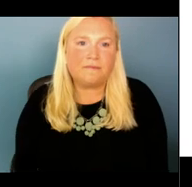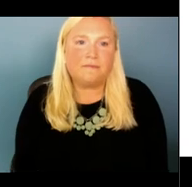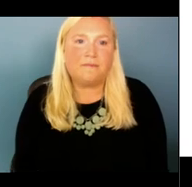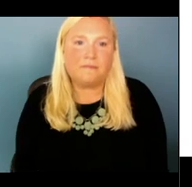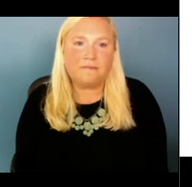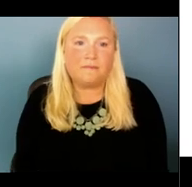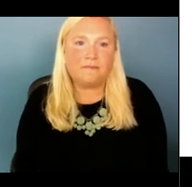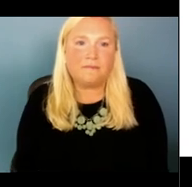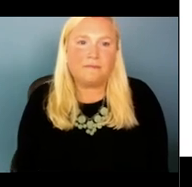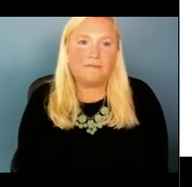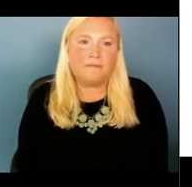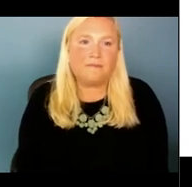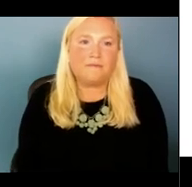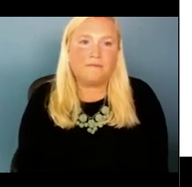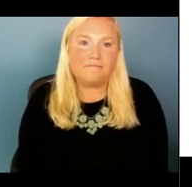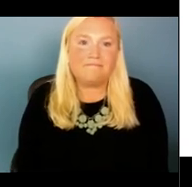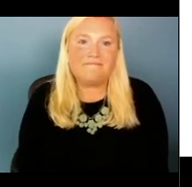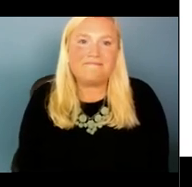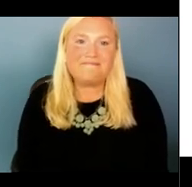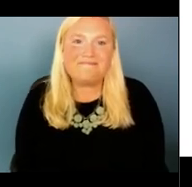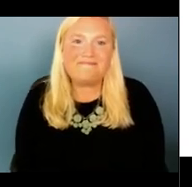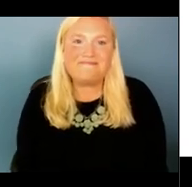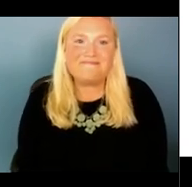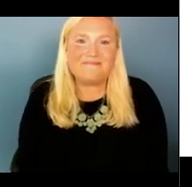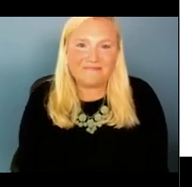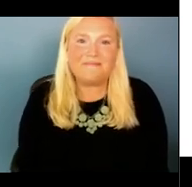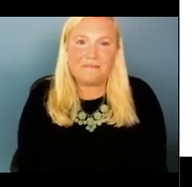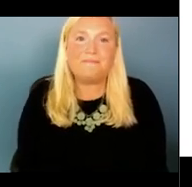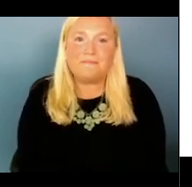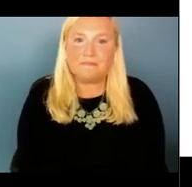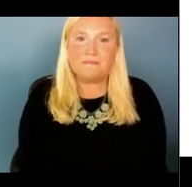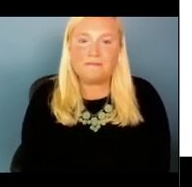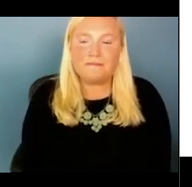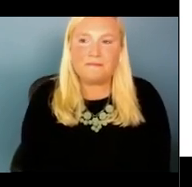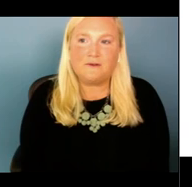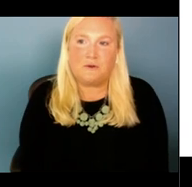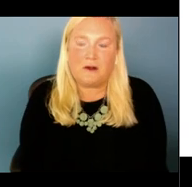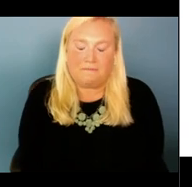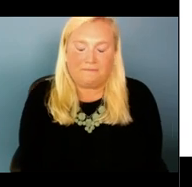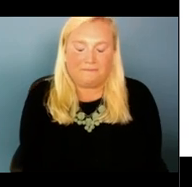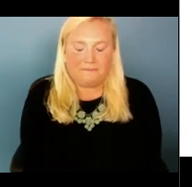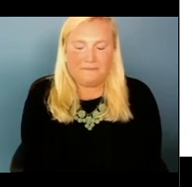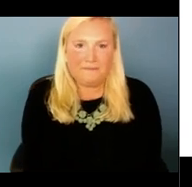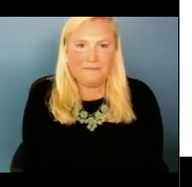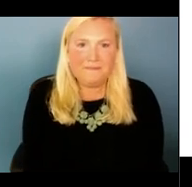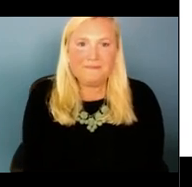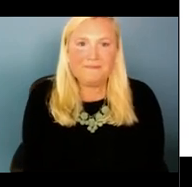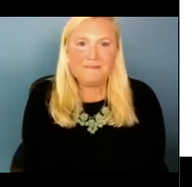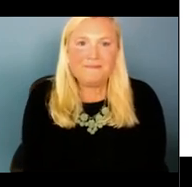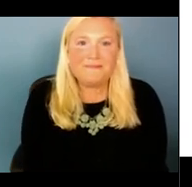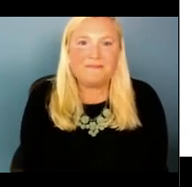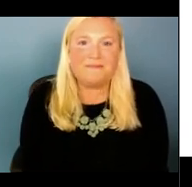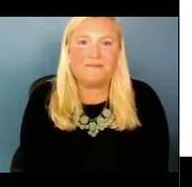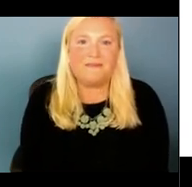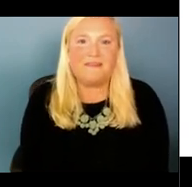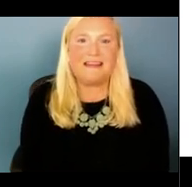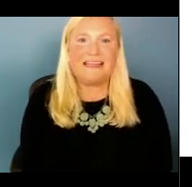stuttering? Scott, would you take this question? And Martha, you can add on anything after. Sure. Am I allowed to